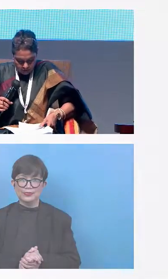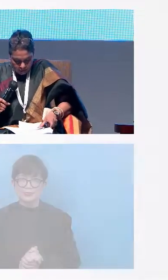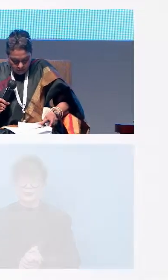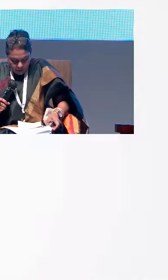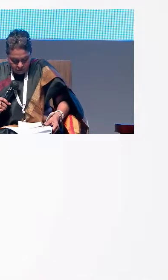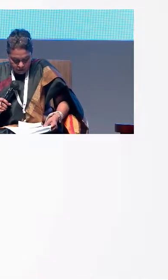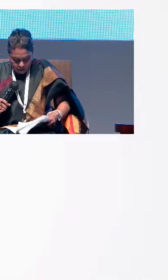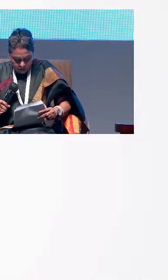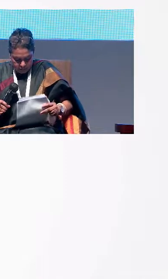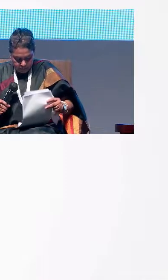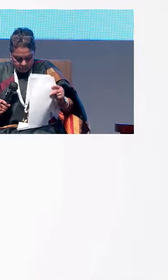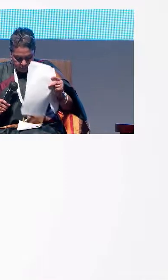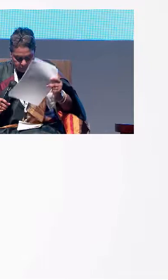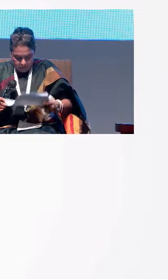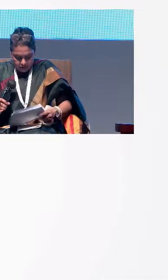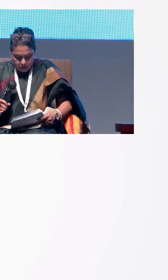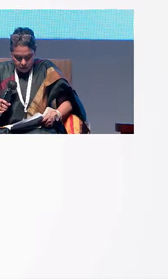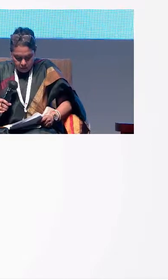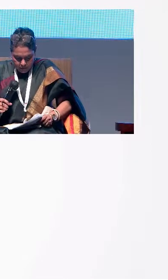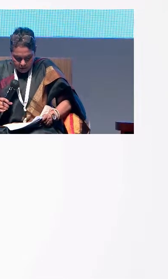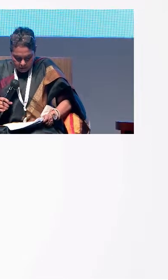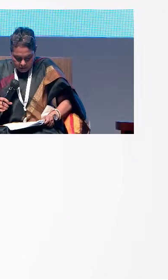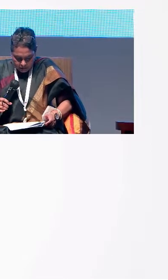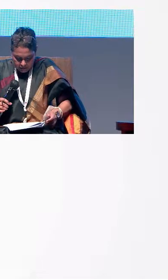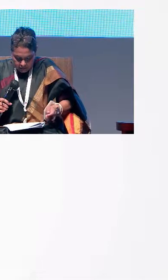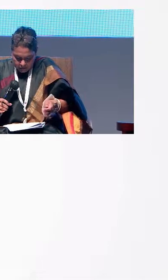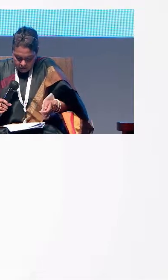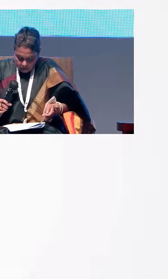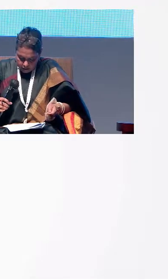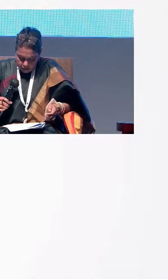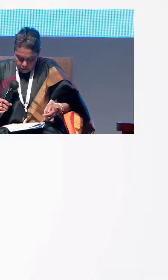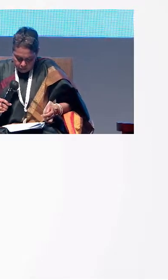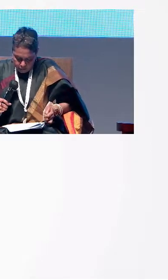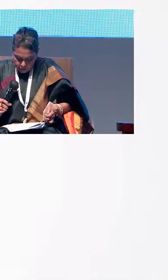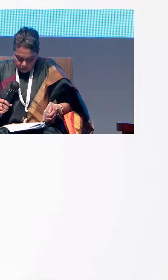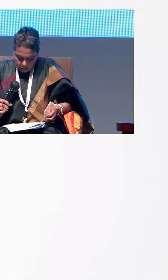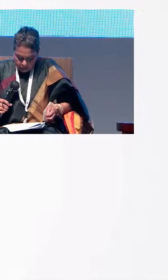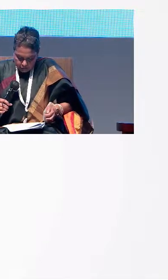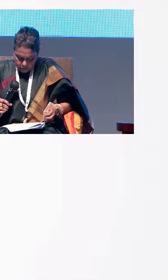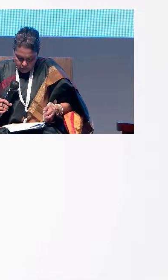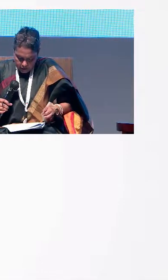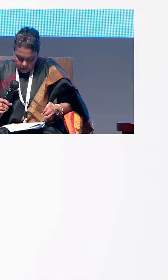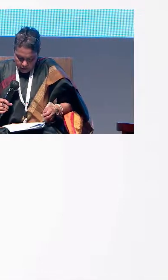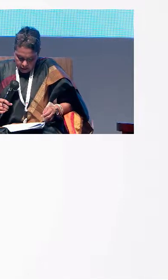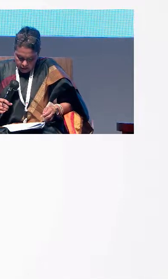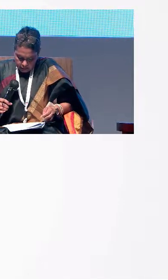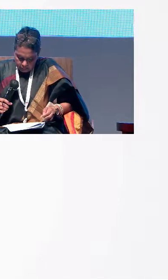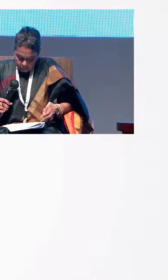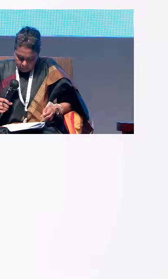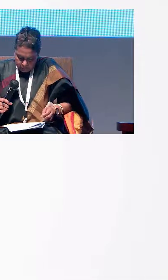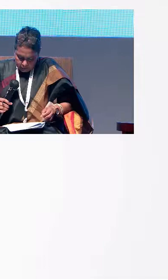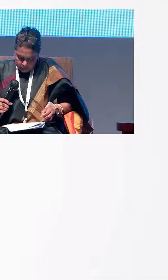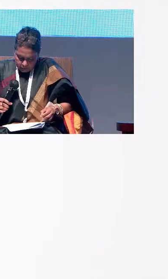Thank you very much, Dr. Park. I think you have kind of